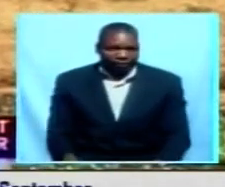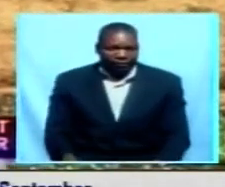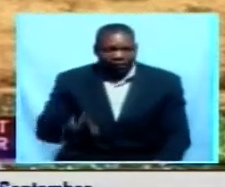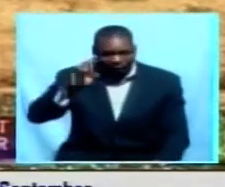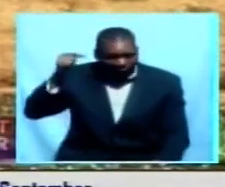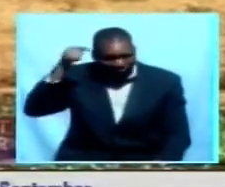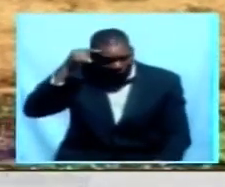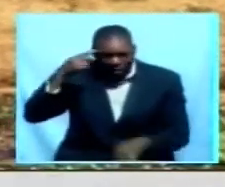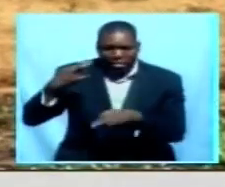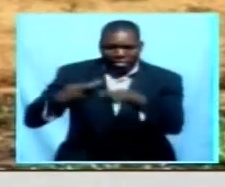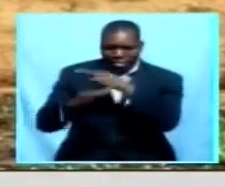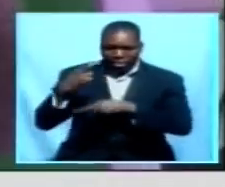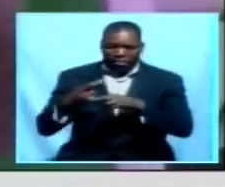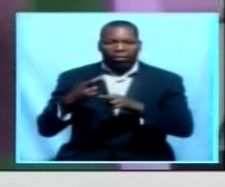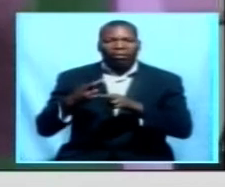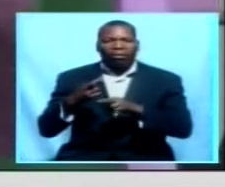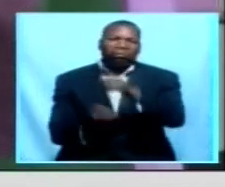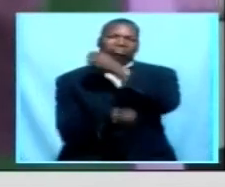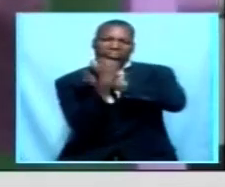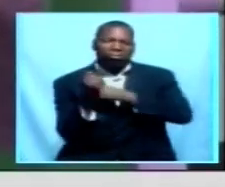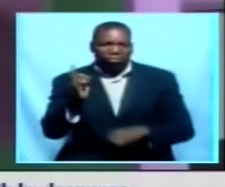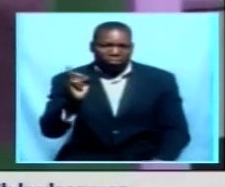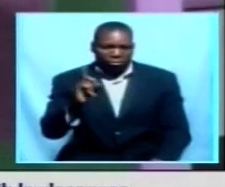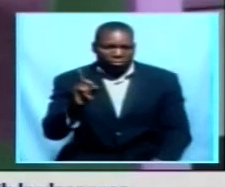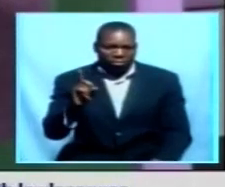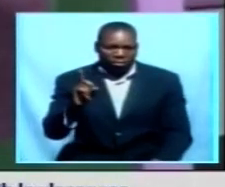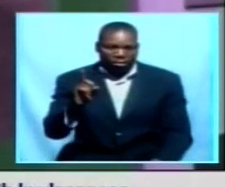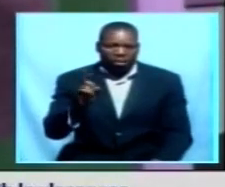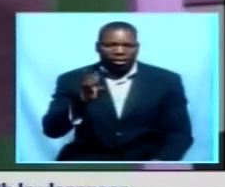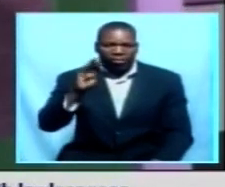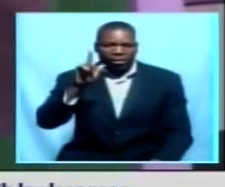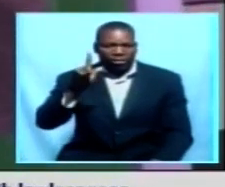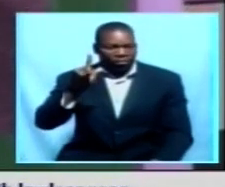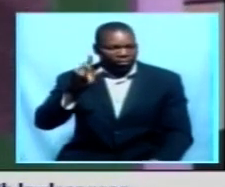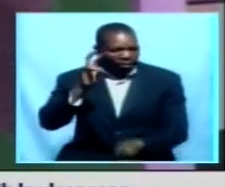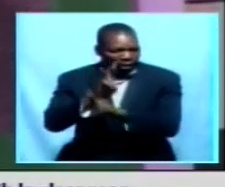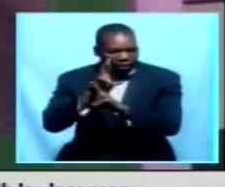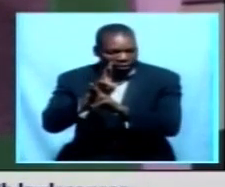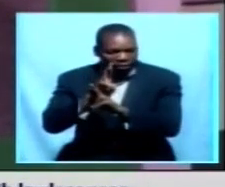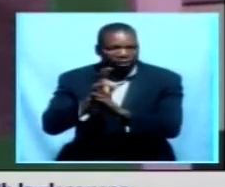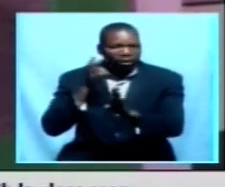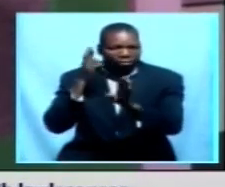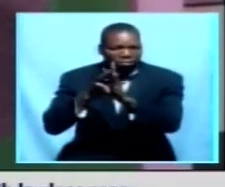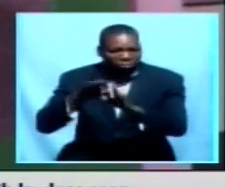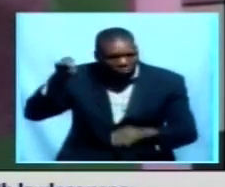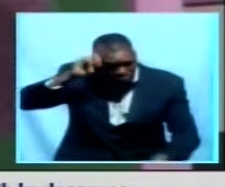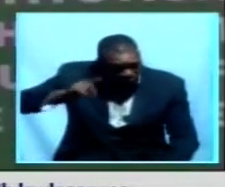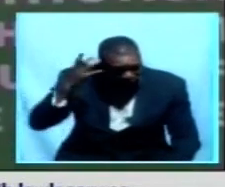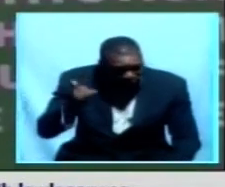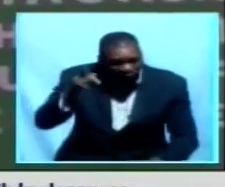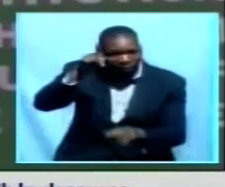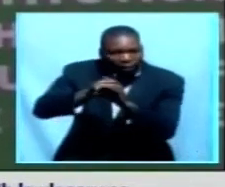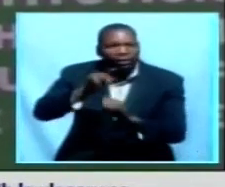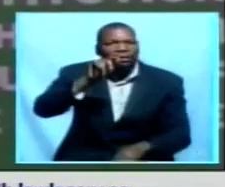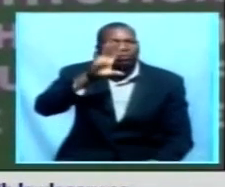upitemo mukuwa chibili winaka. The referendum on the Bill of Rights failed to go through because the threshold of 50%